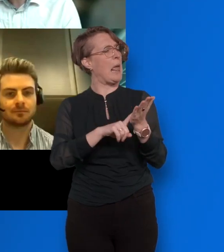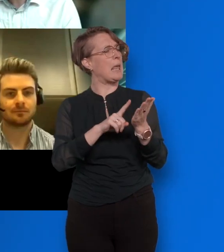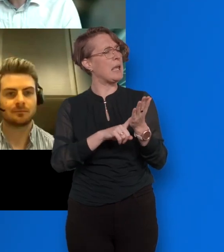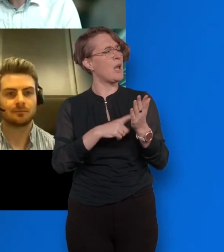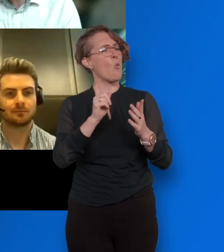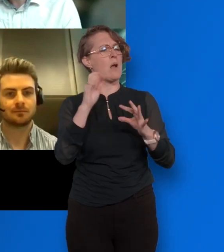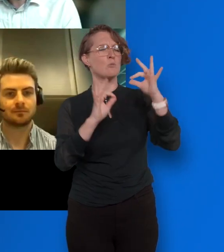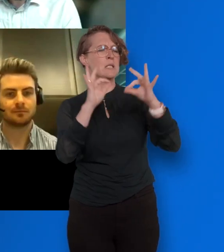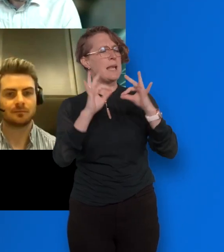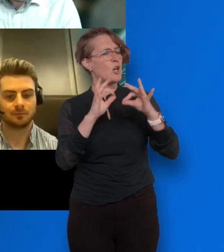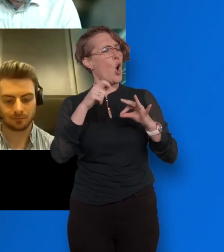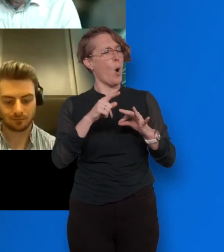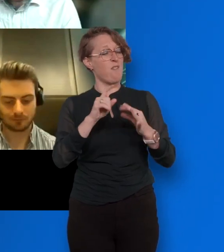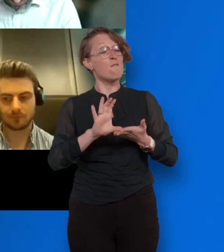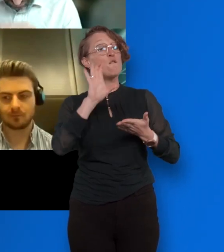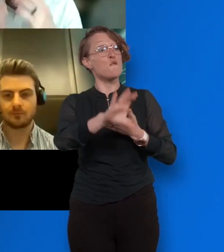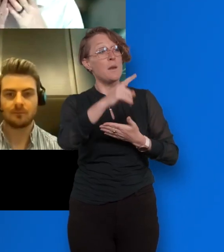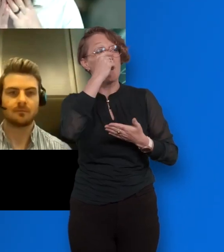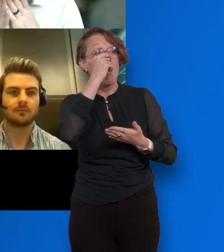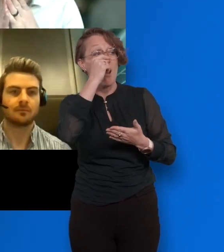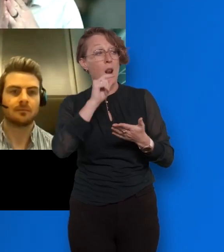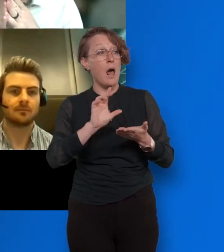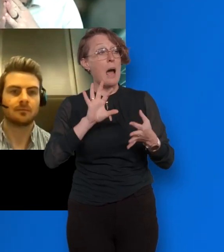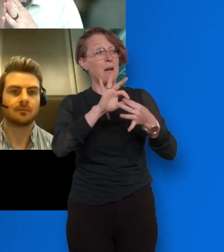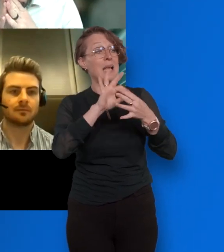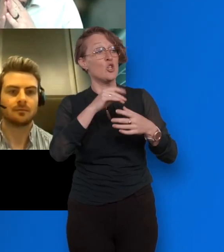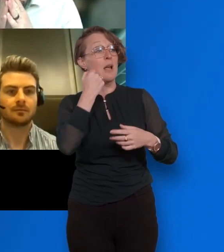% of fundable applications per round?